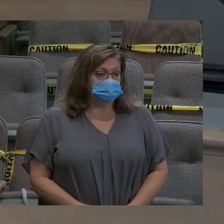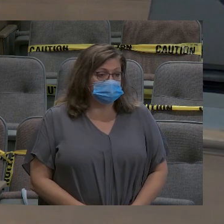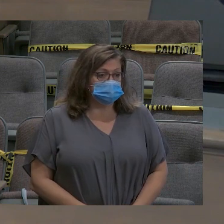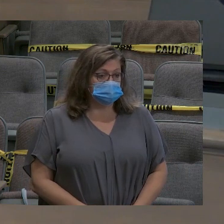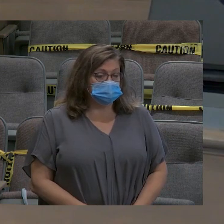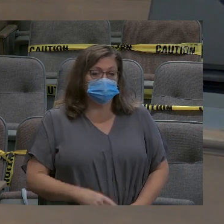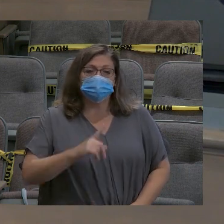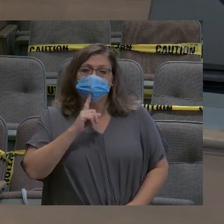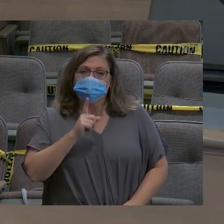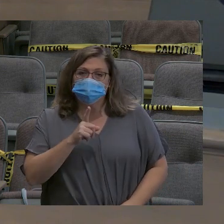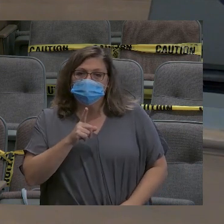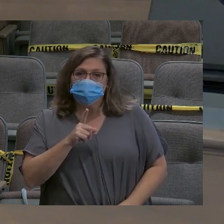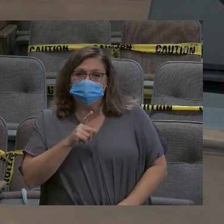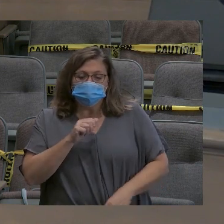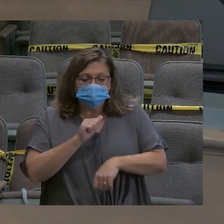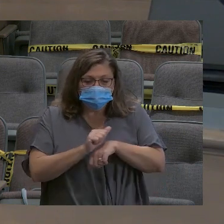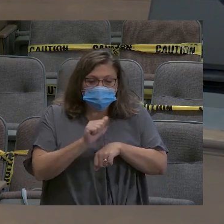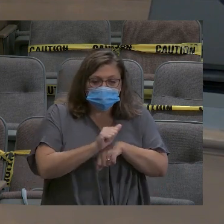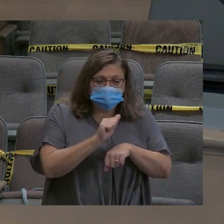replicates,